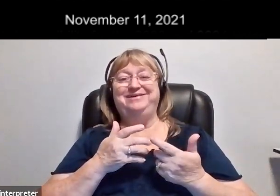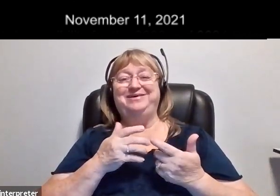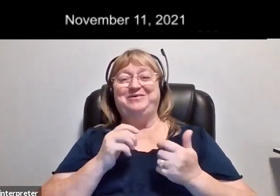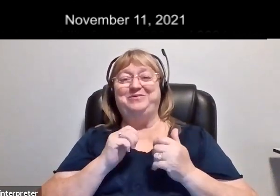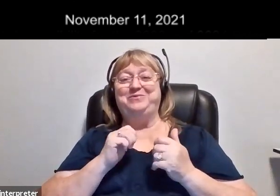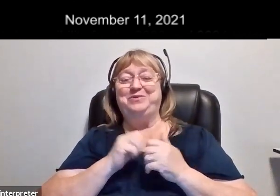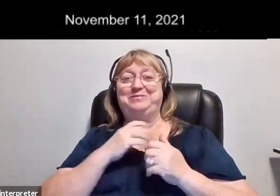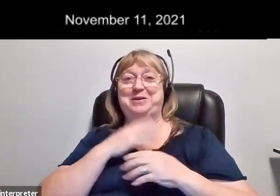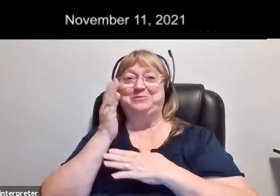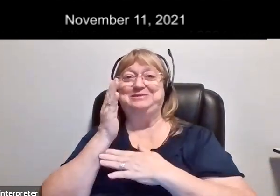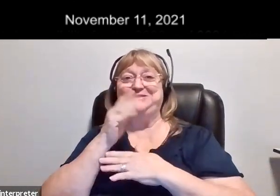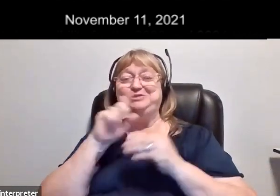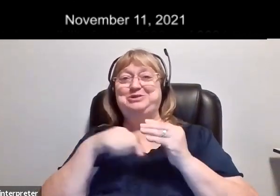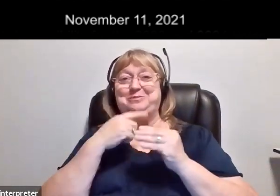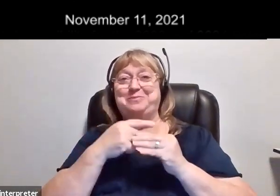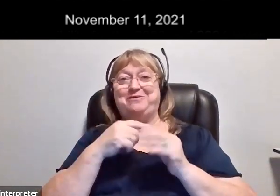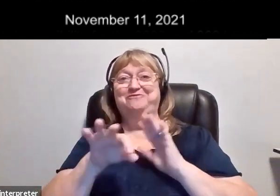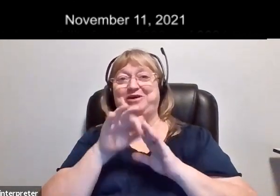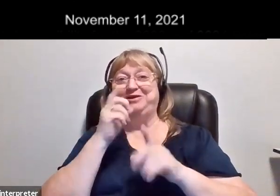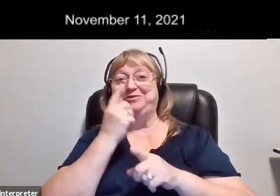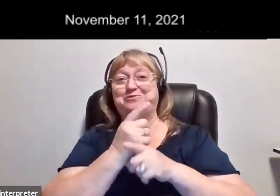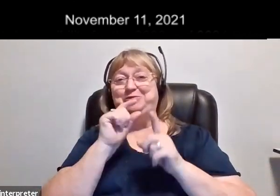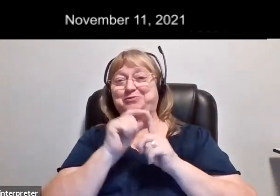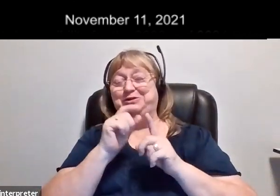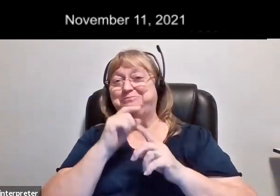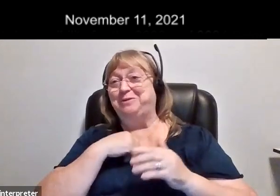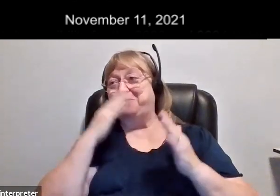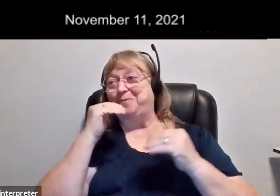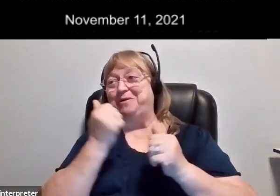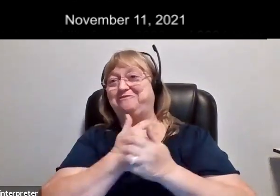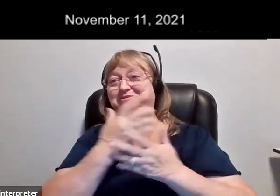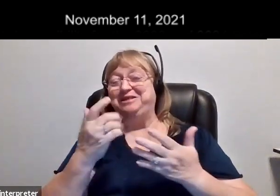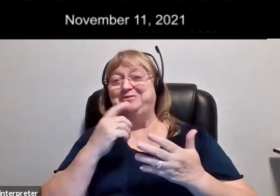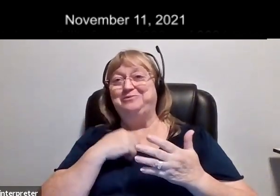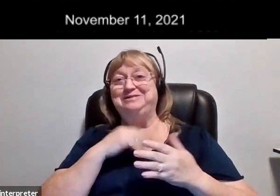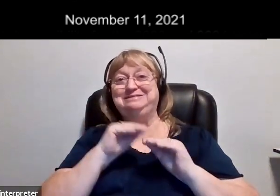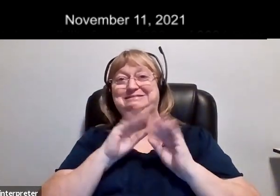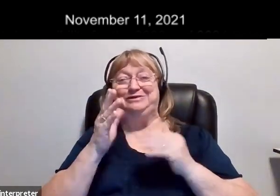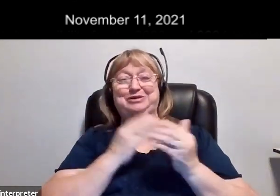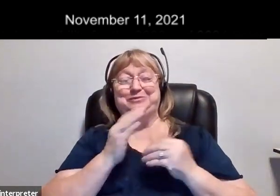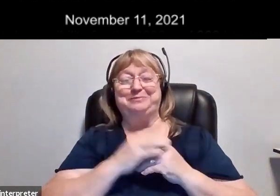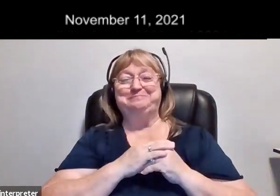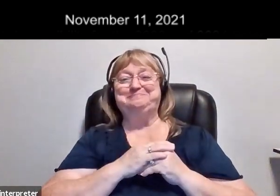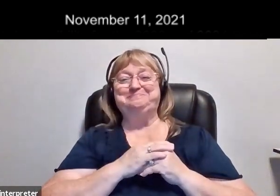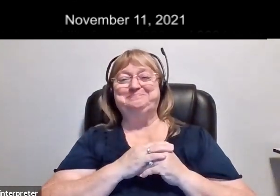confused in my presentation about, finding the right words, but I hope everything was clear anyway.